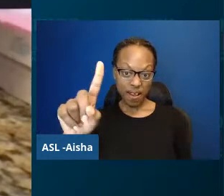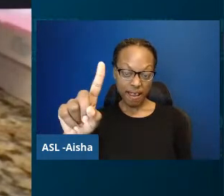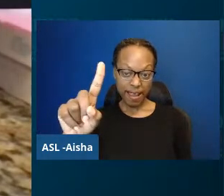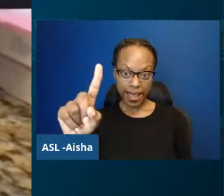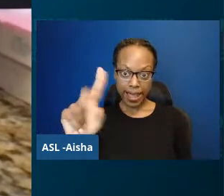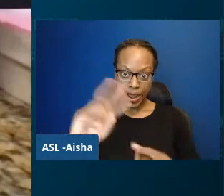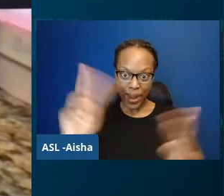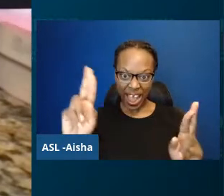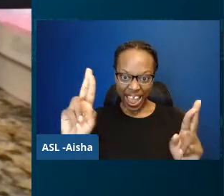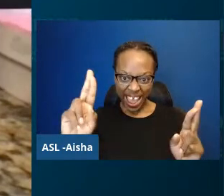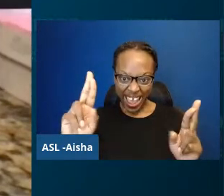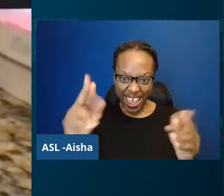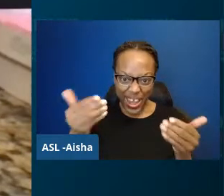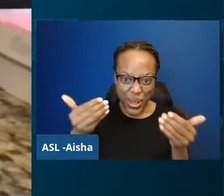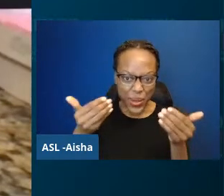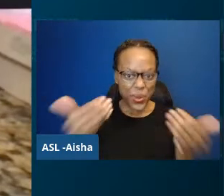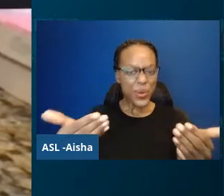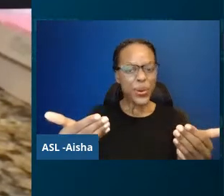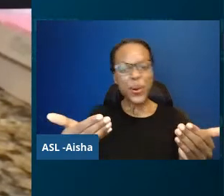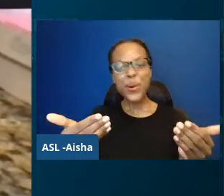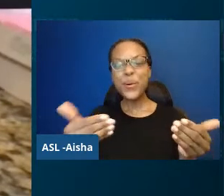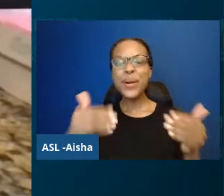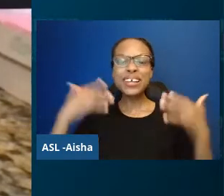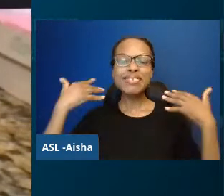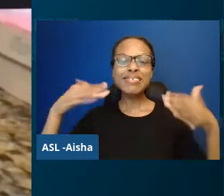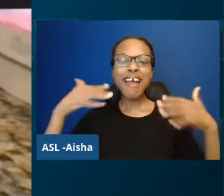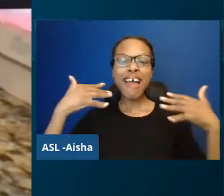1, get ready to ride some sound waves.